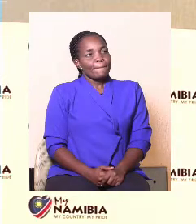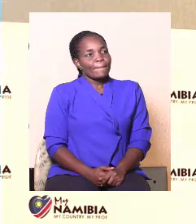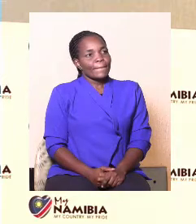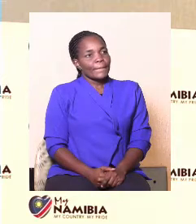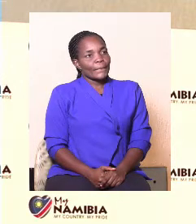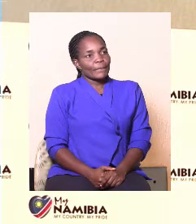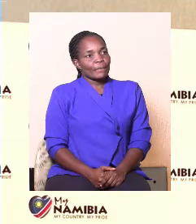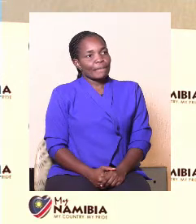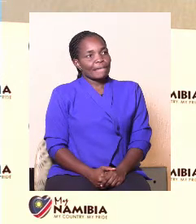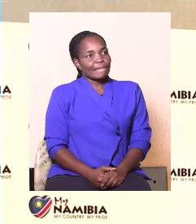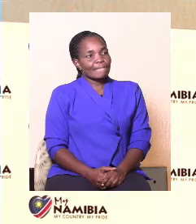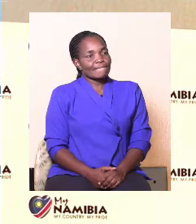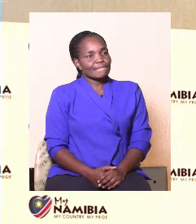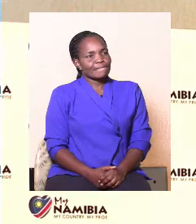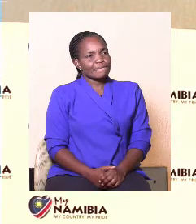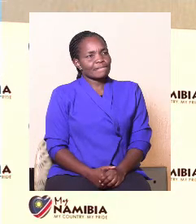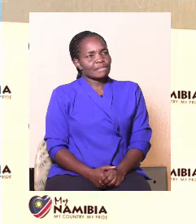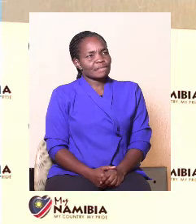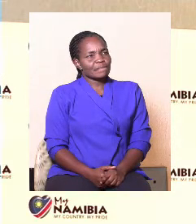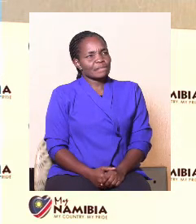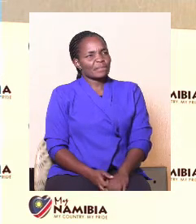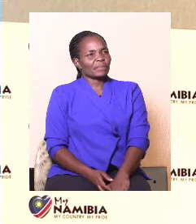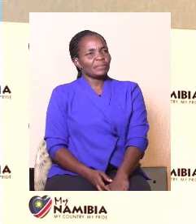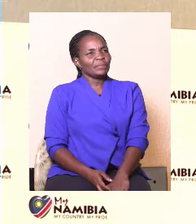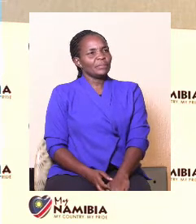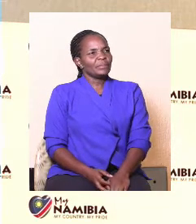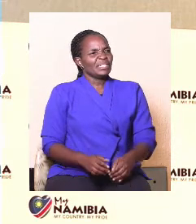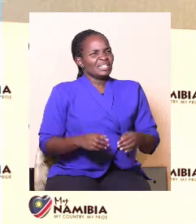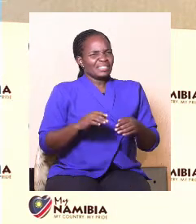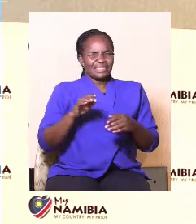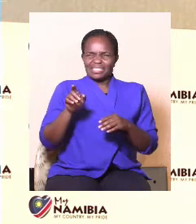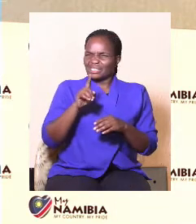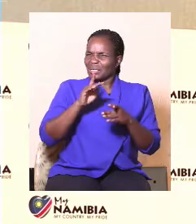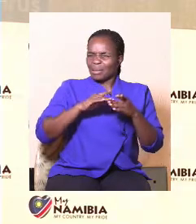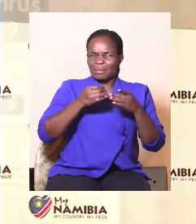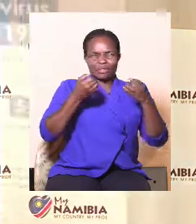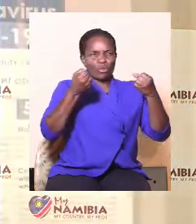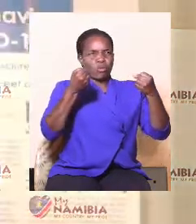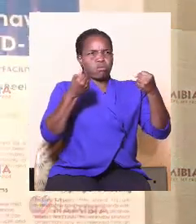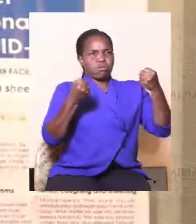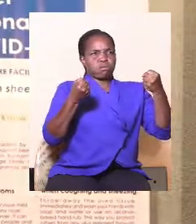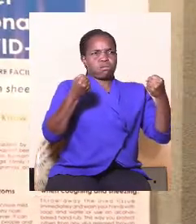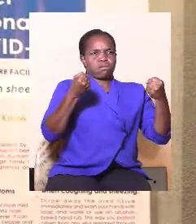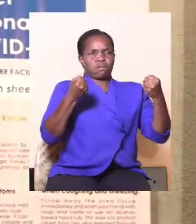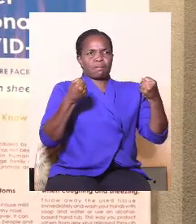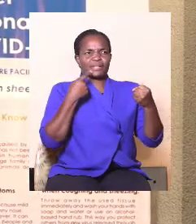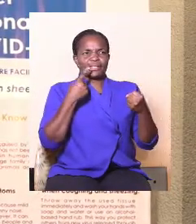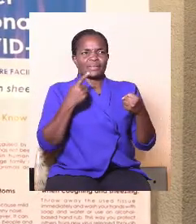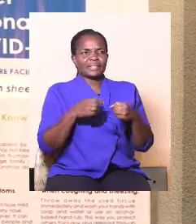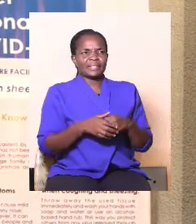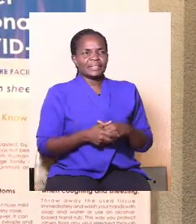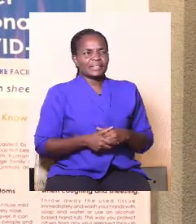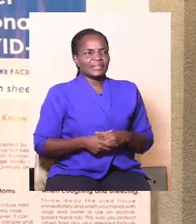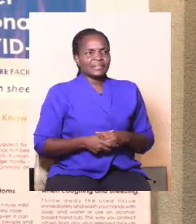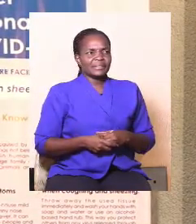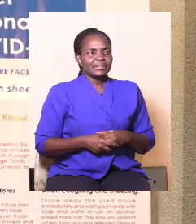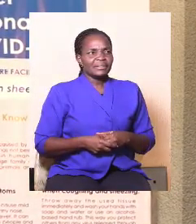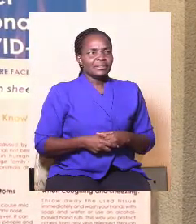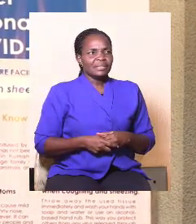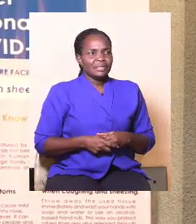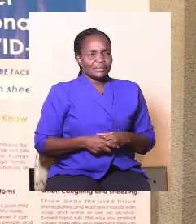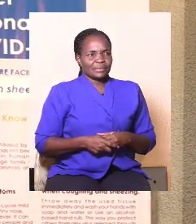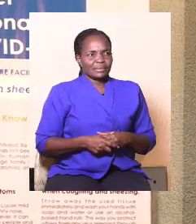Oh, there's still more. Yeah. I think there was the issue of trucks and things like that. I think the supply, Erasmus wanted to